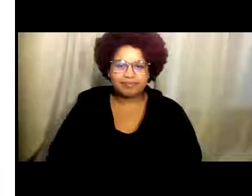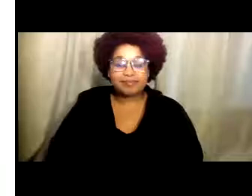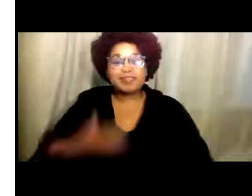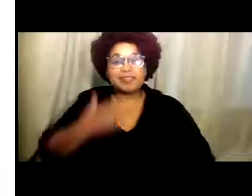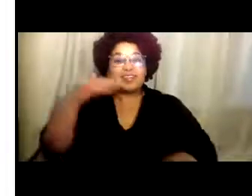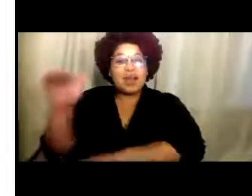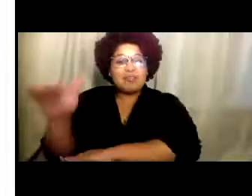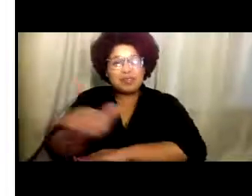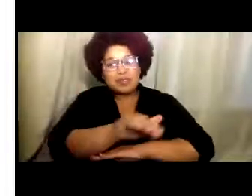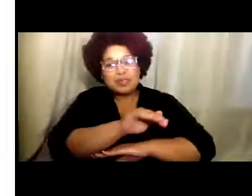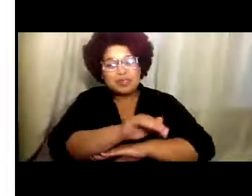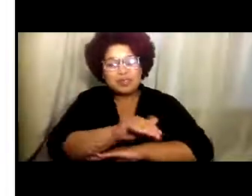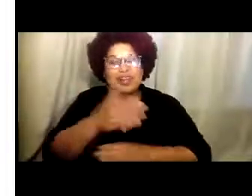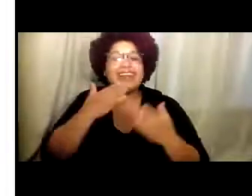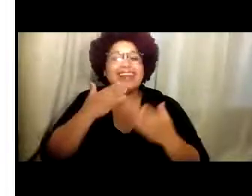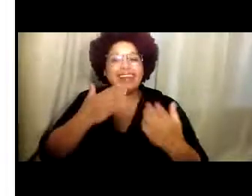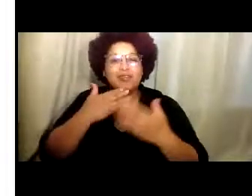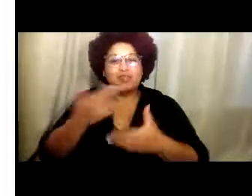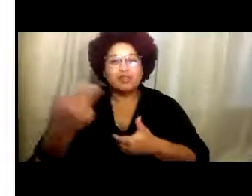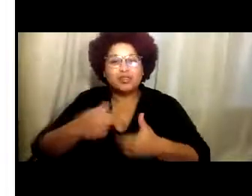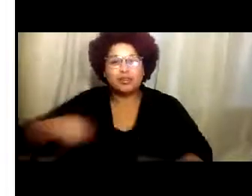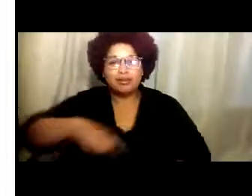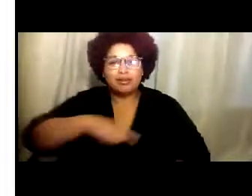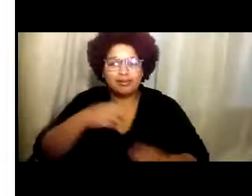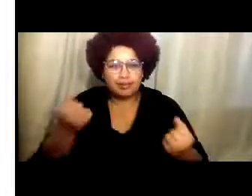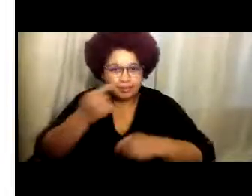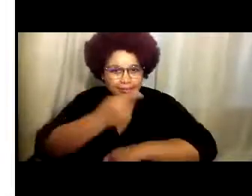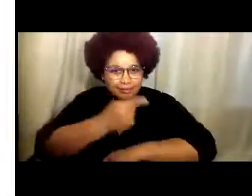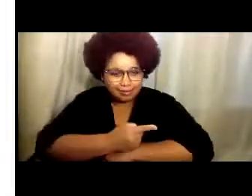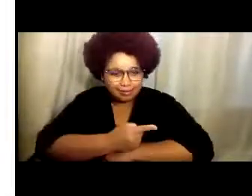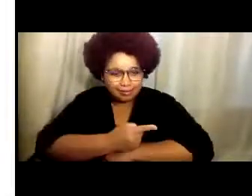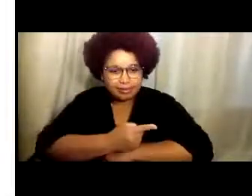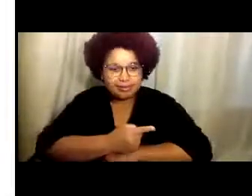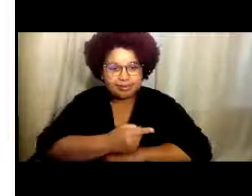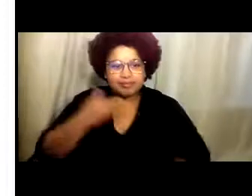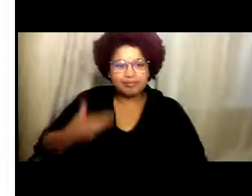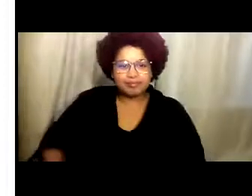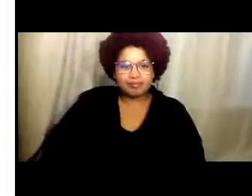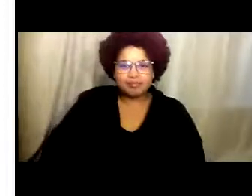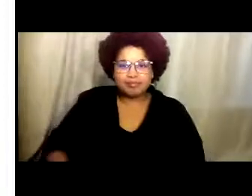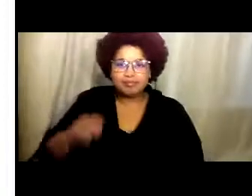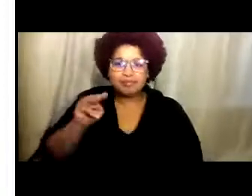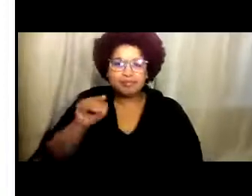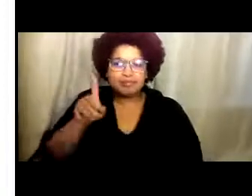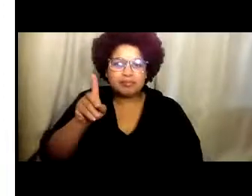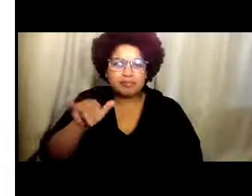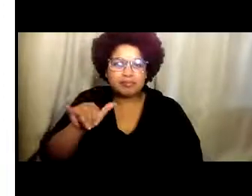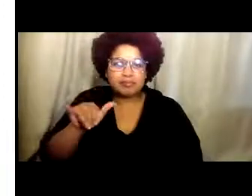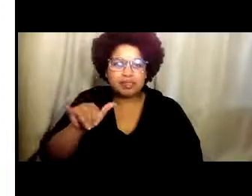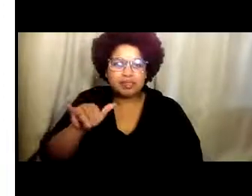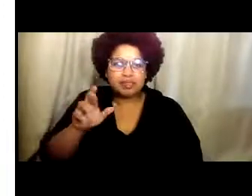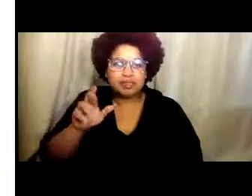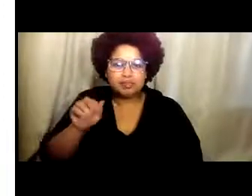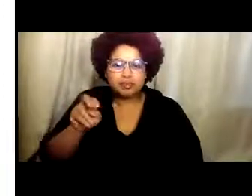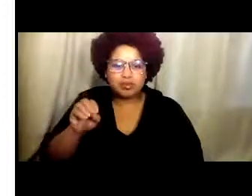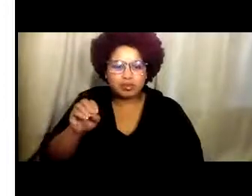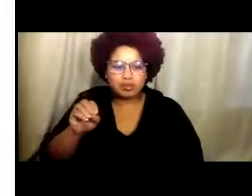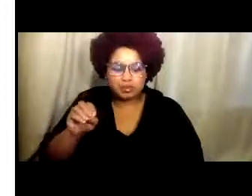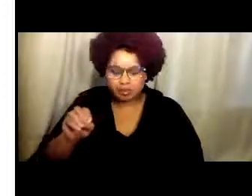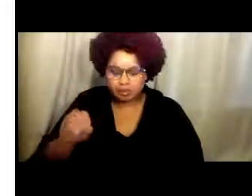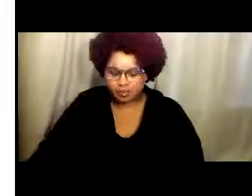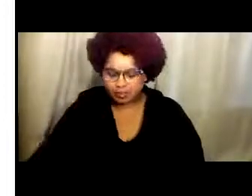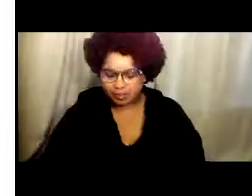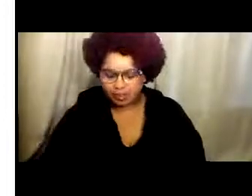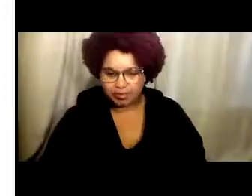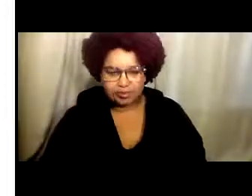Good afternoon, and thank you for joining us today. I am Lindy Ruano, and I am with Eastern Hills of Southern California and the